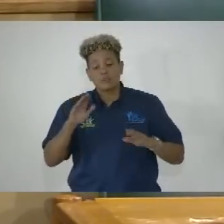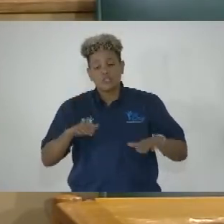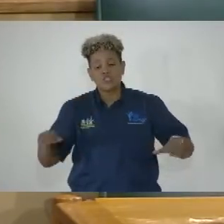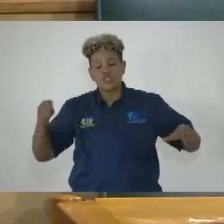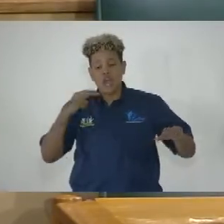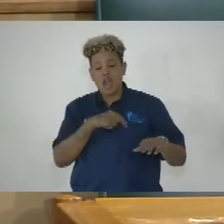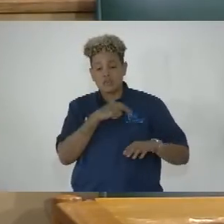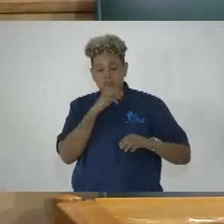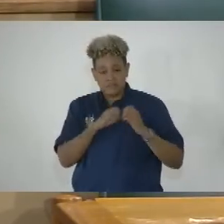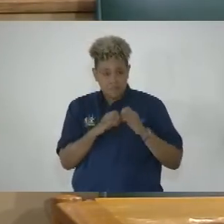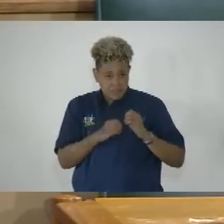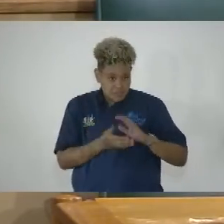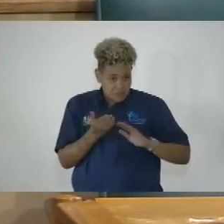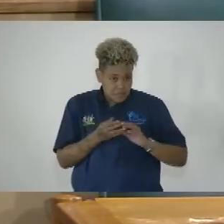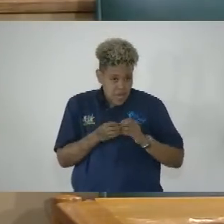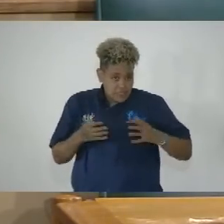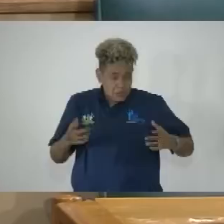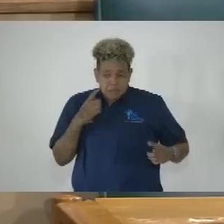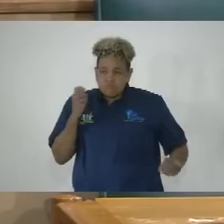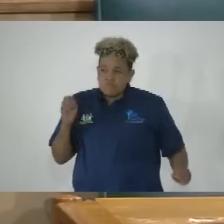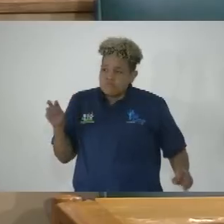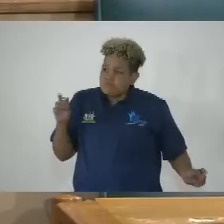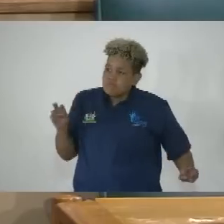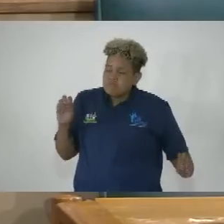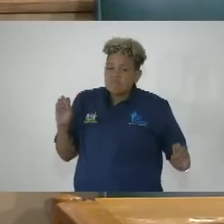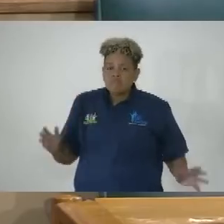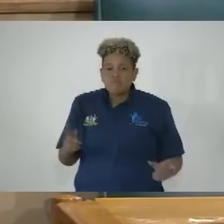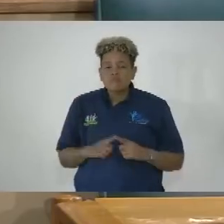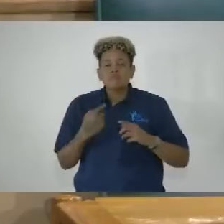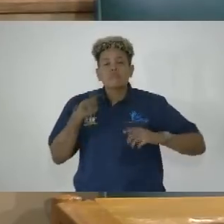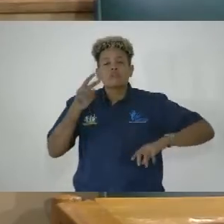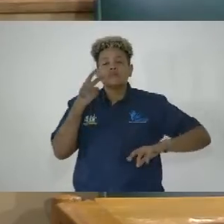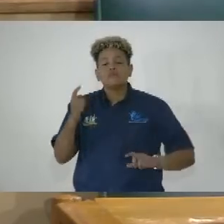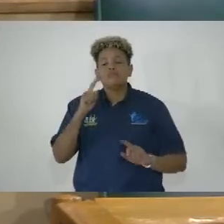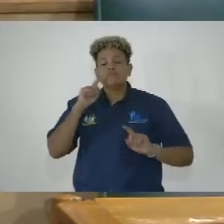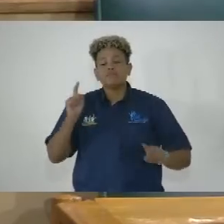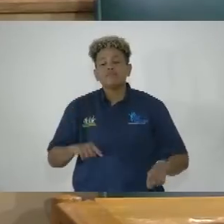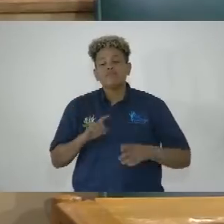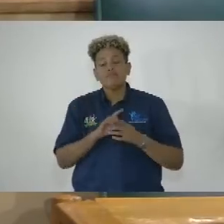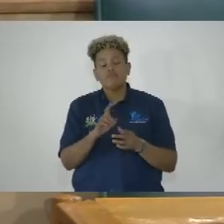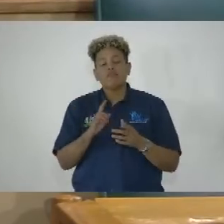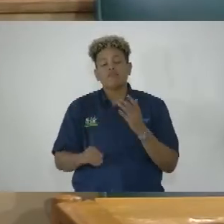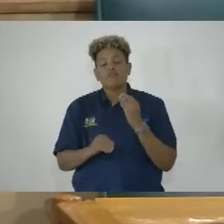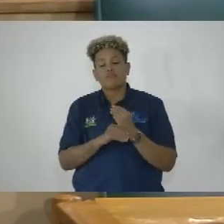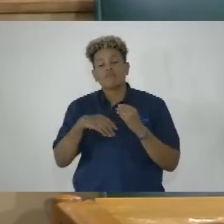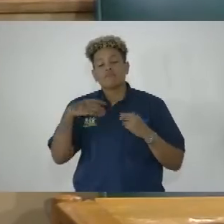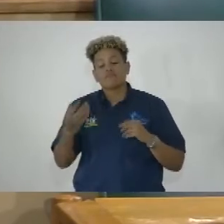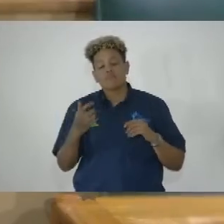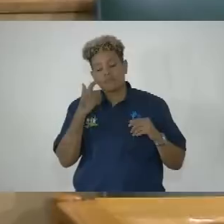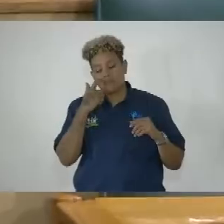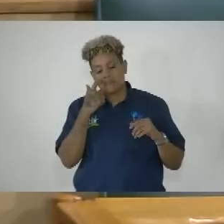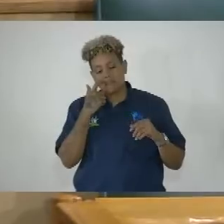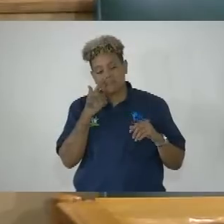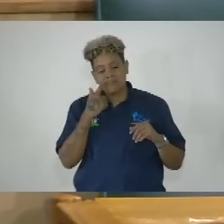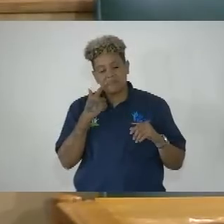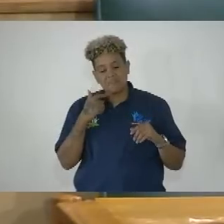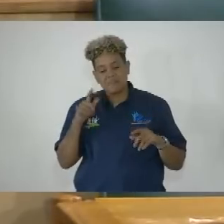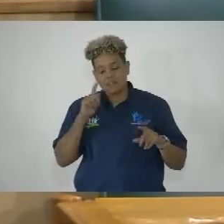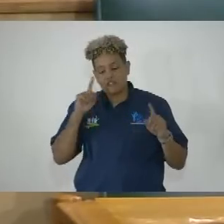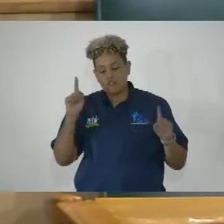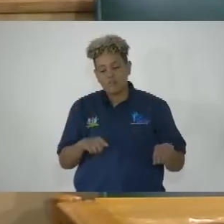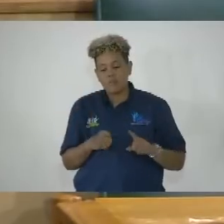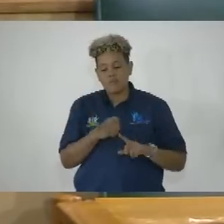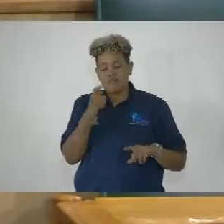Hospital is taking place. We have seen reports and reports